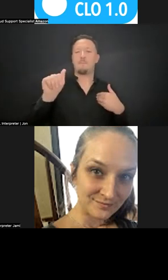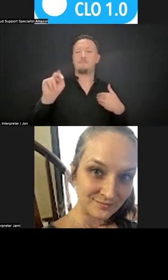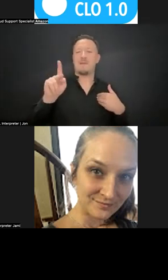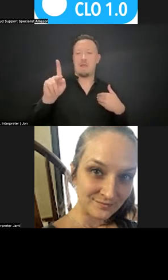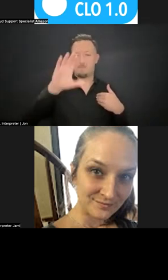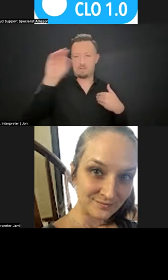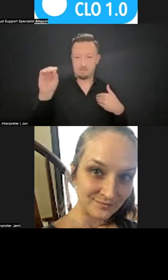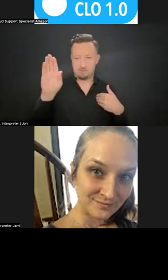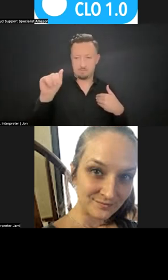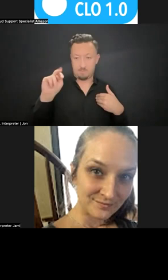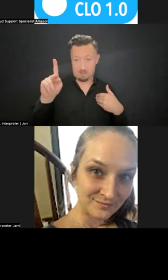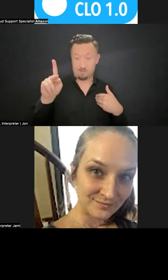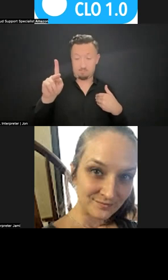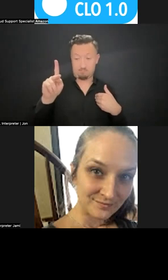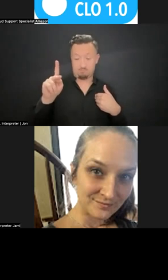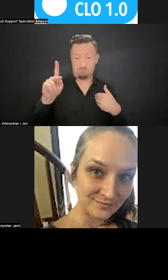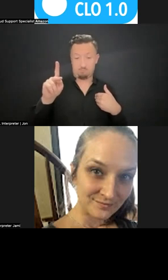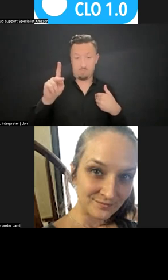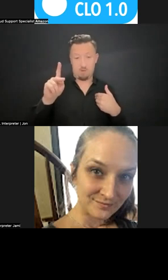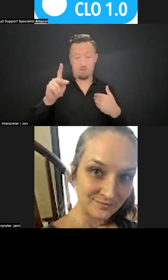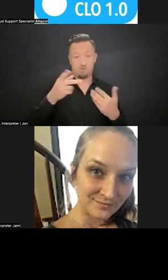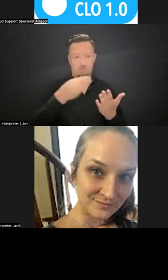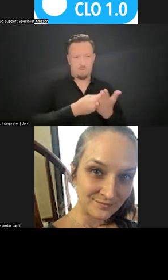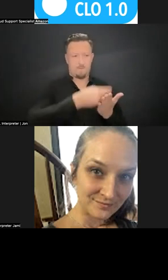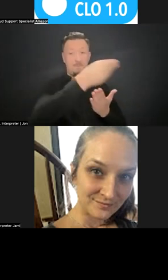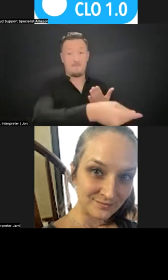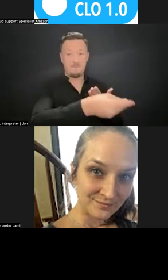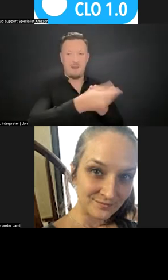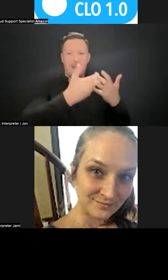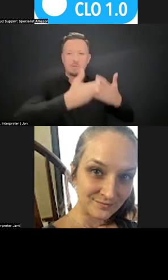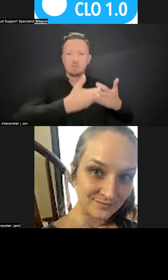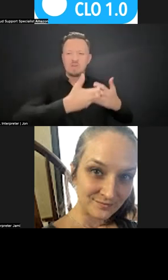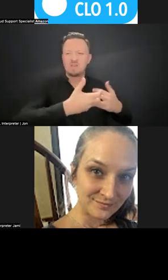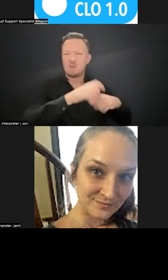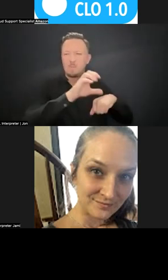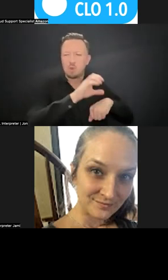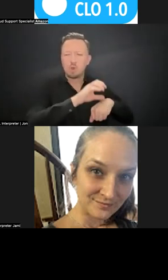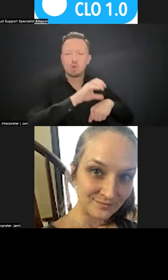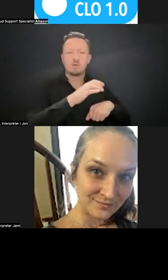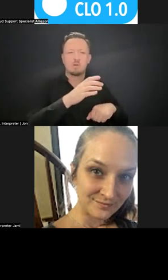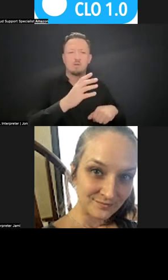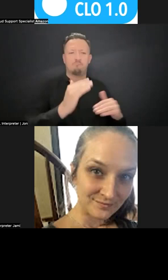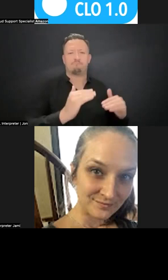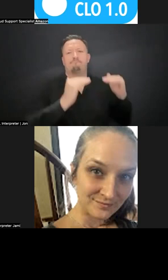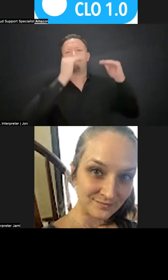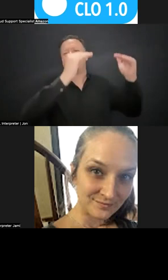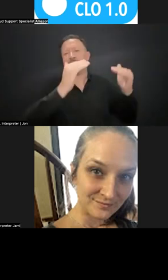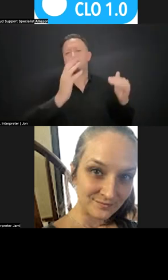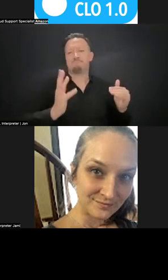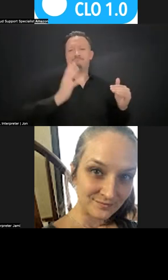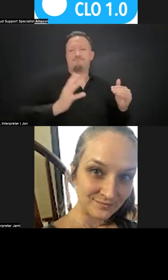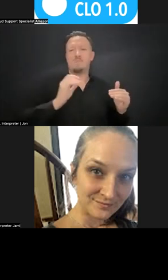these machines, these high-end server. So let's say this is a Dell